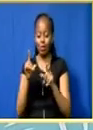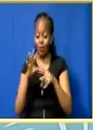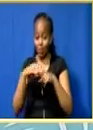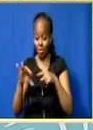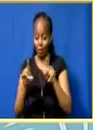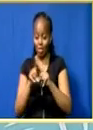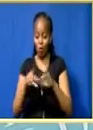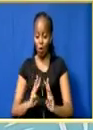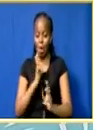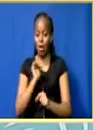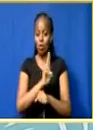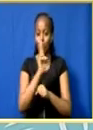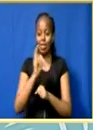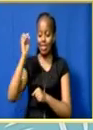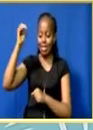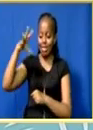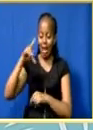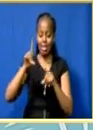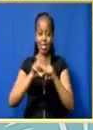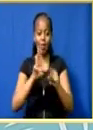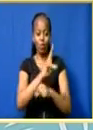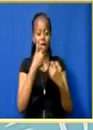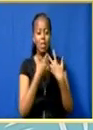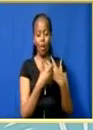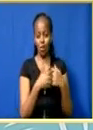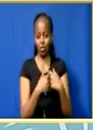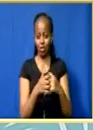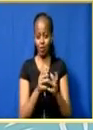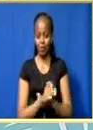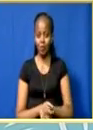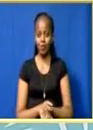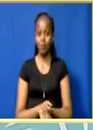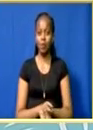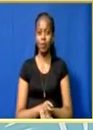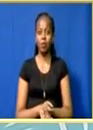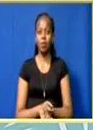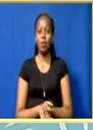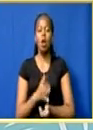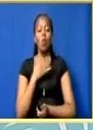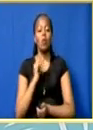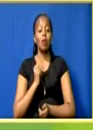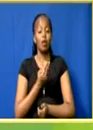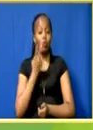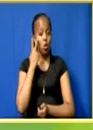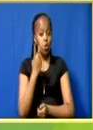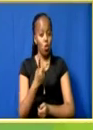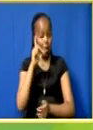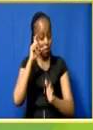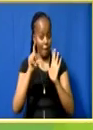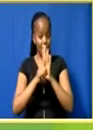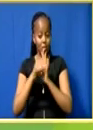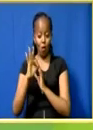way. Okay. By using the sun and also by using the machines. Now, I want you to look at that picture